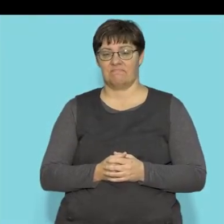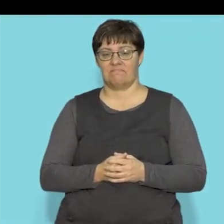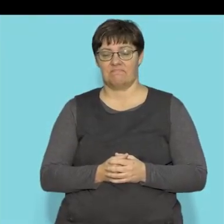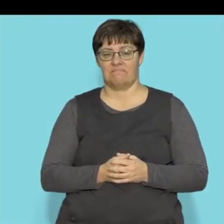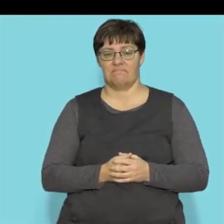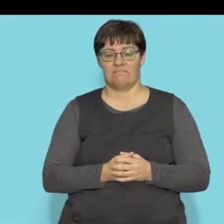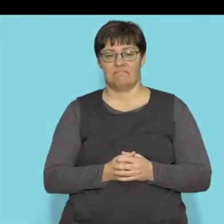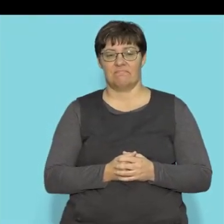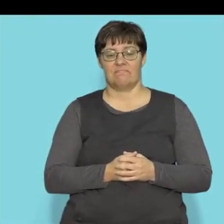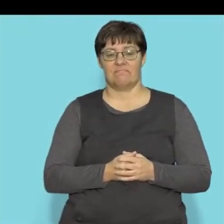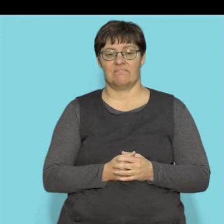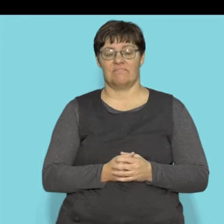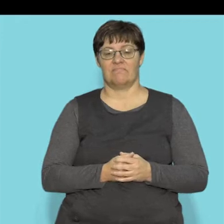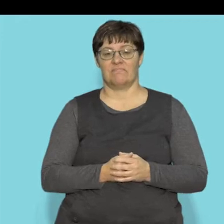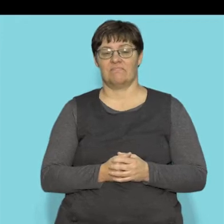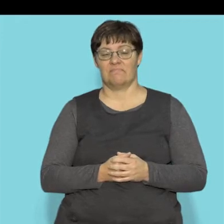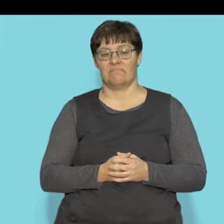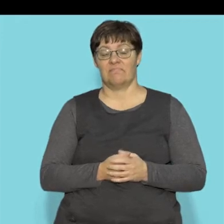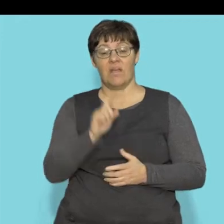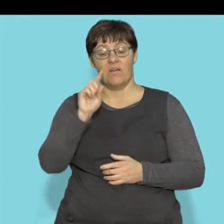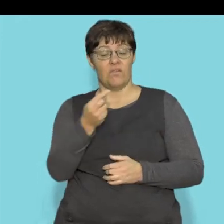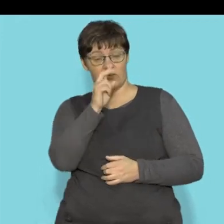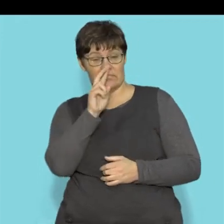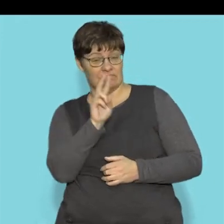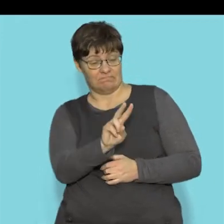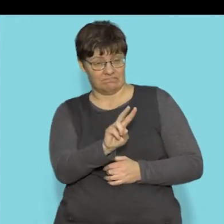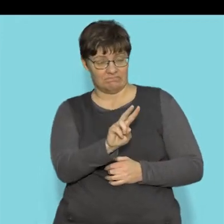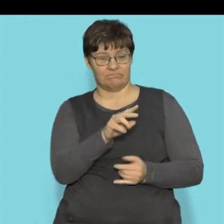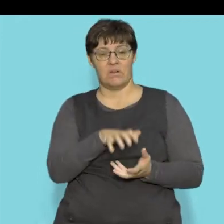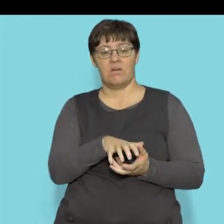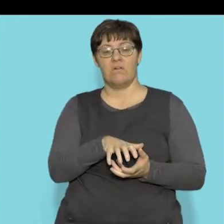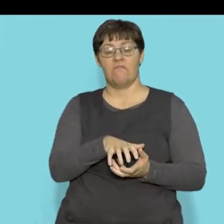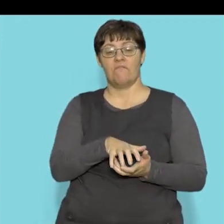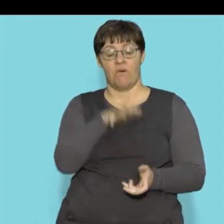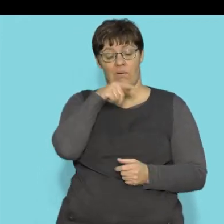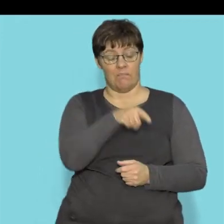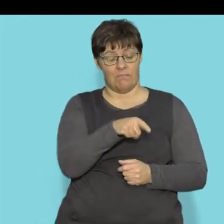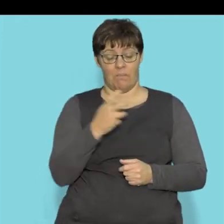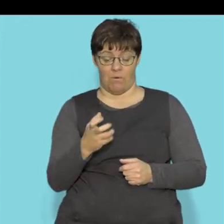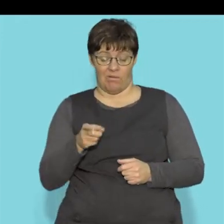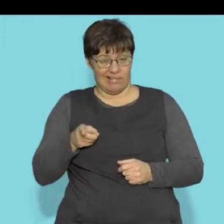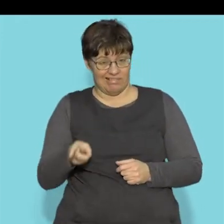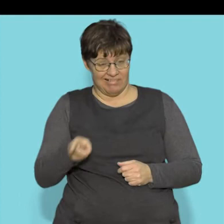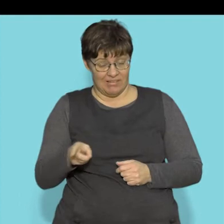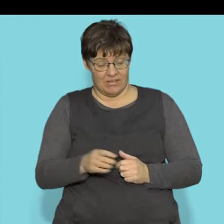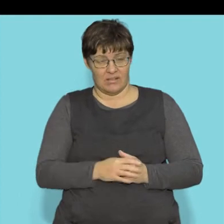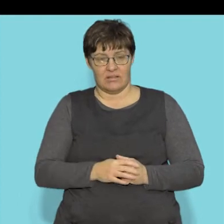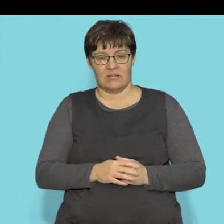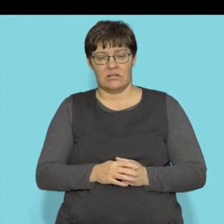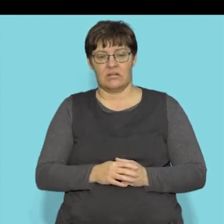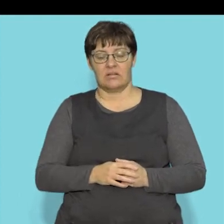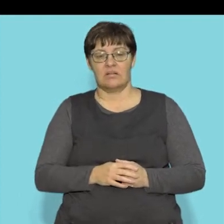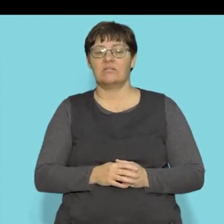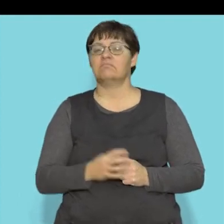So we are first going to look at the volume of the ball. And I know that the volume of the sphere